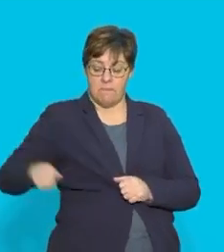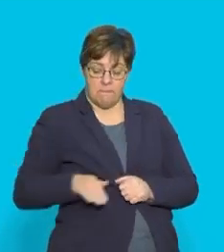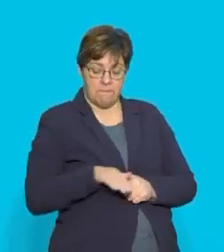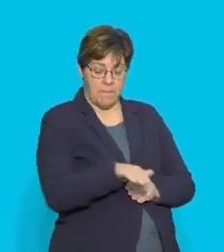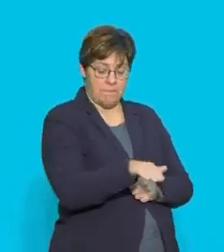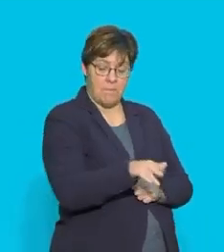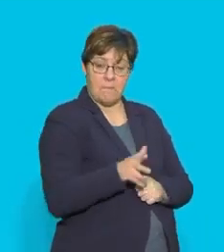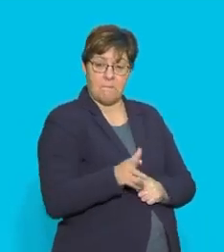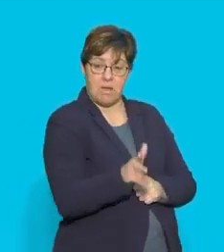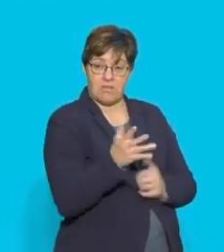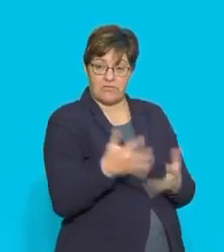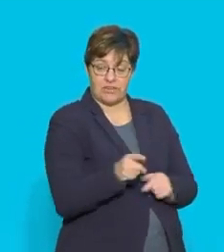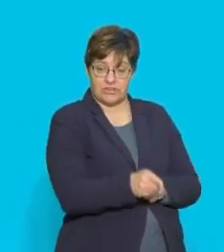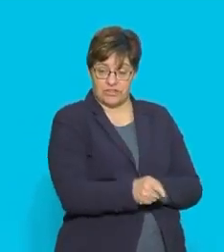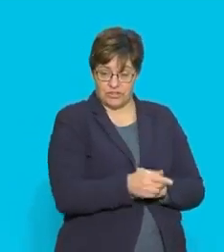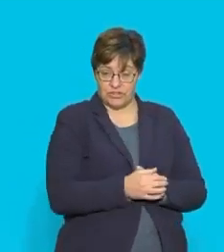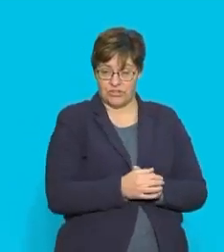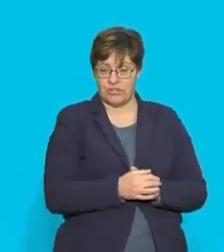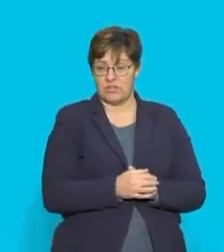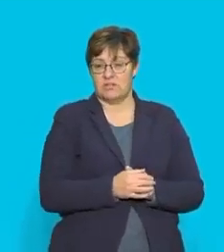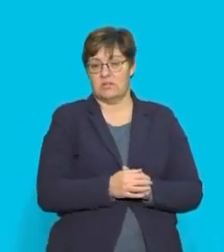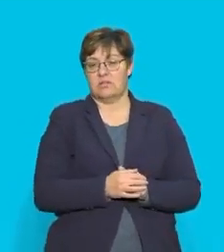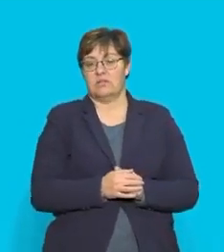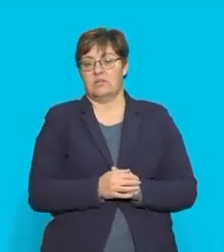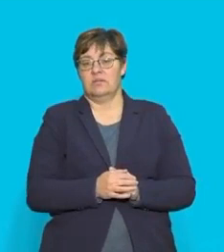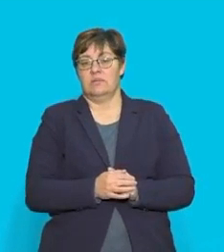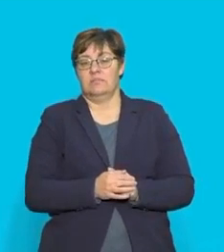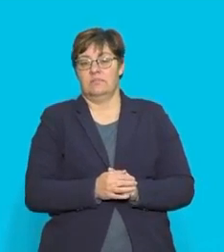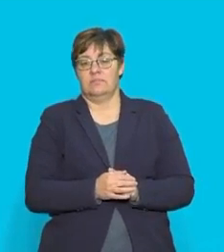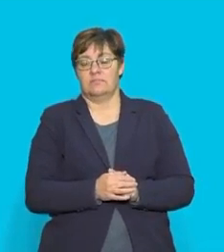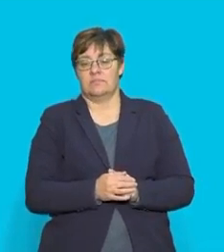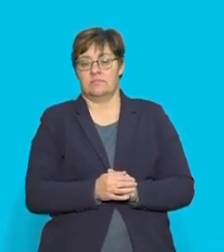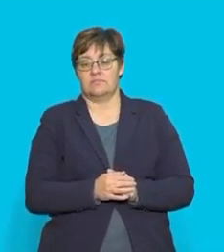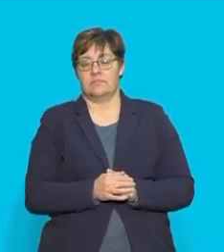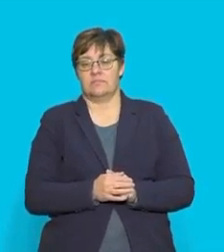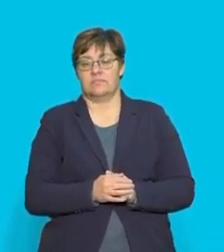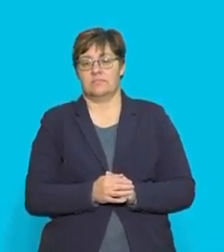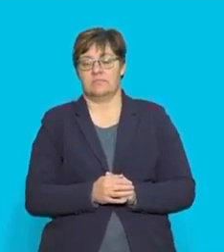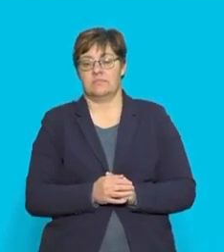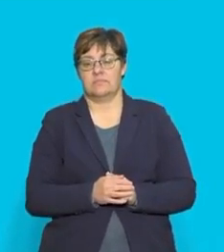okay, which is car number,